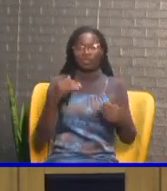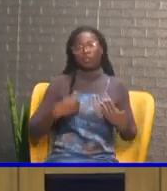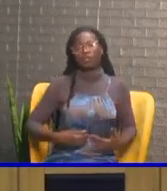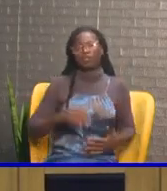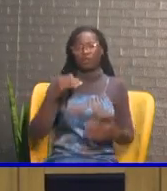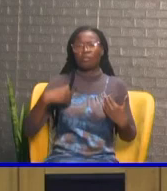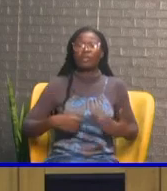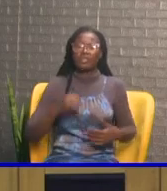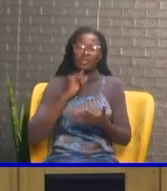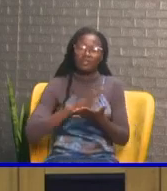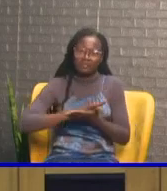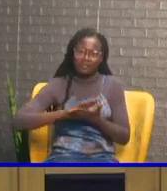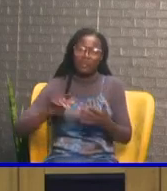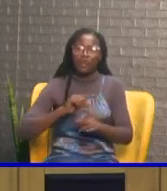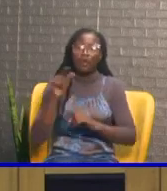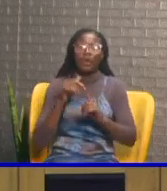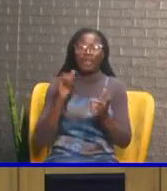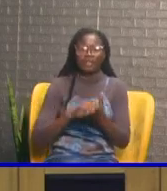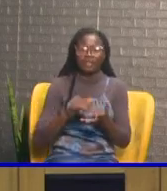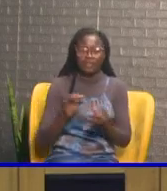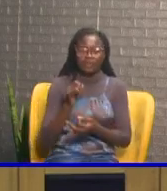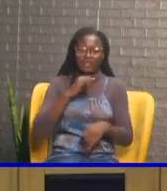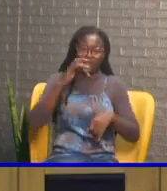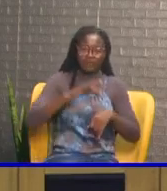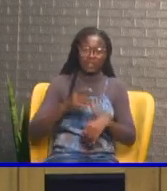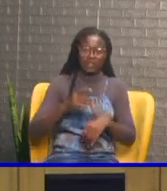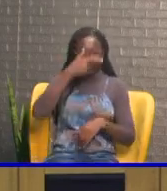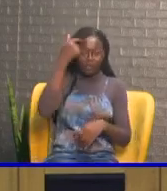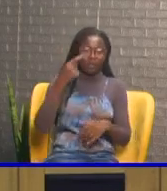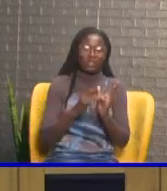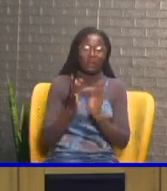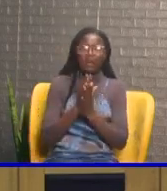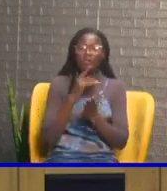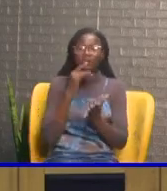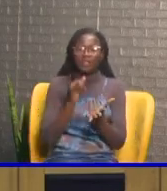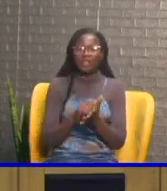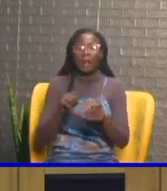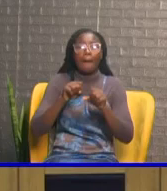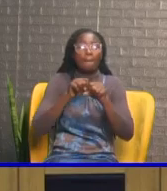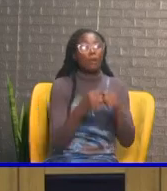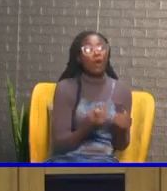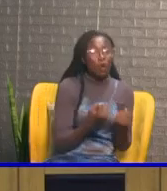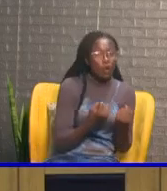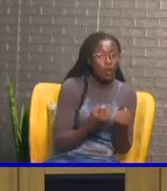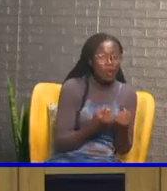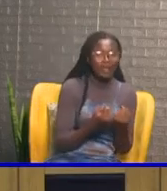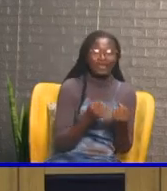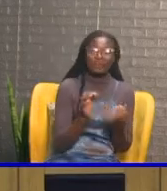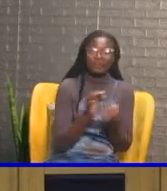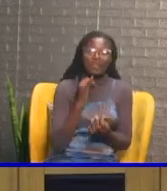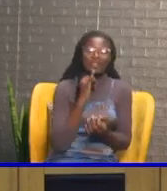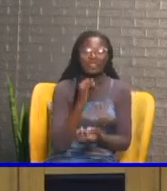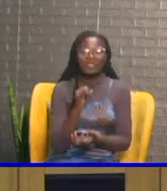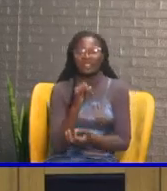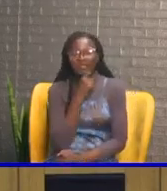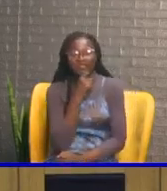He said, it's when that spirit is contaminated. Because the Bible says a broken spirit is what? Dryness to the bones. It's,